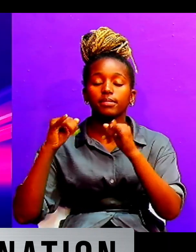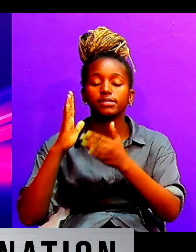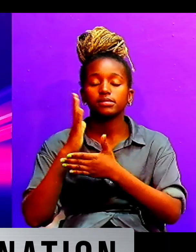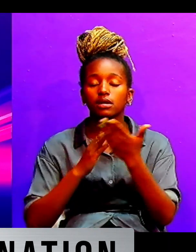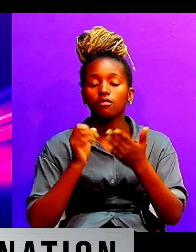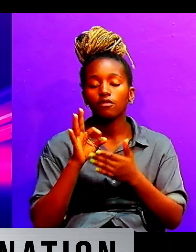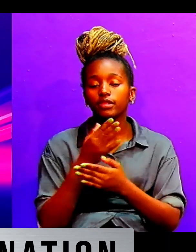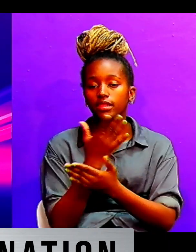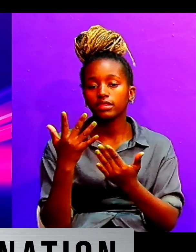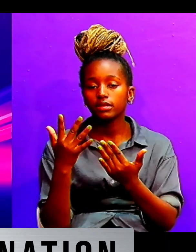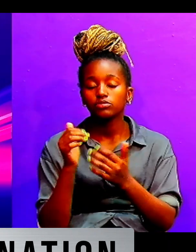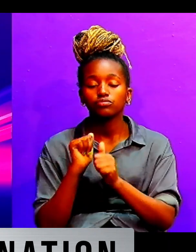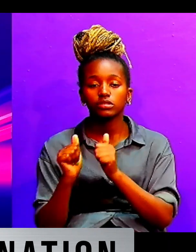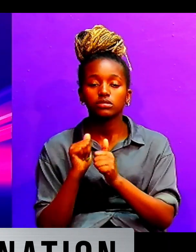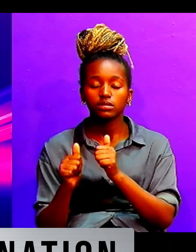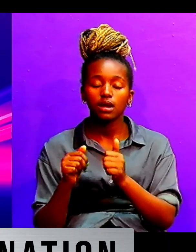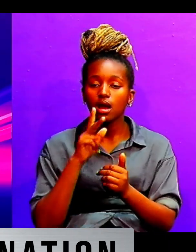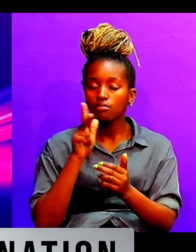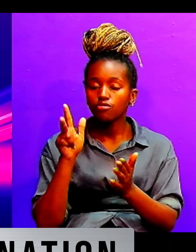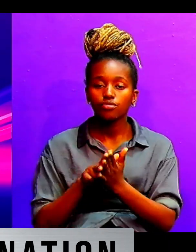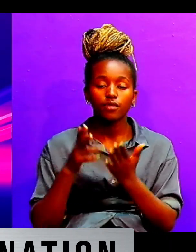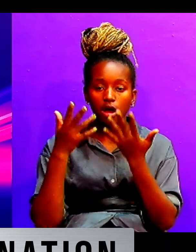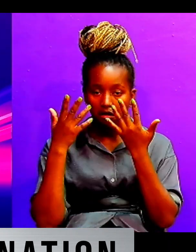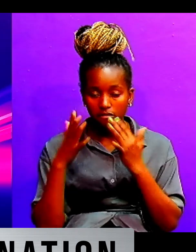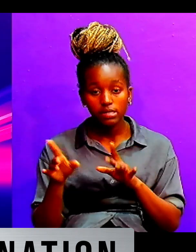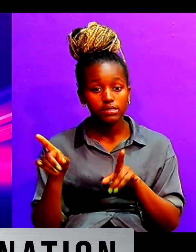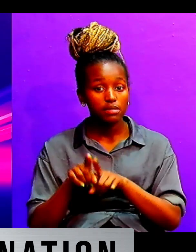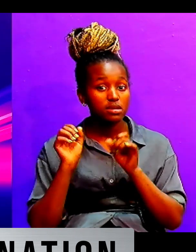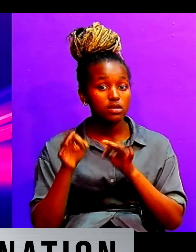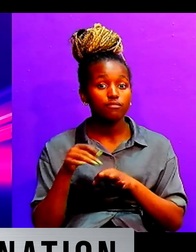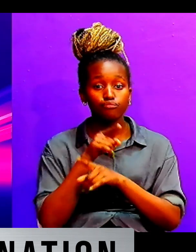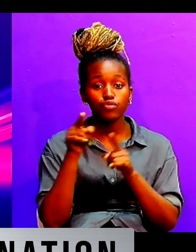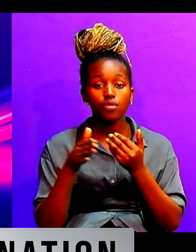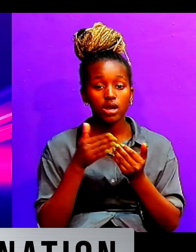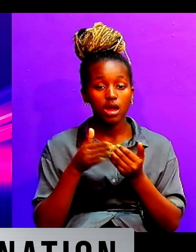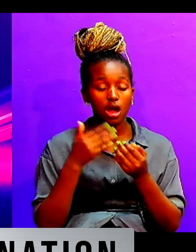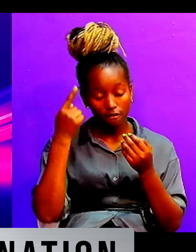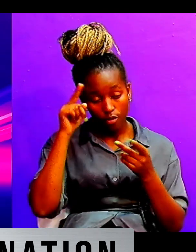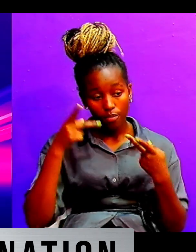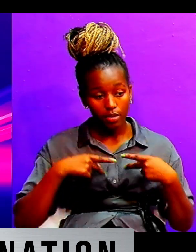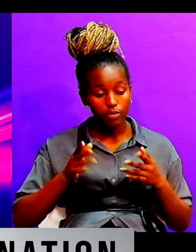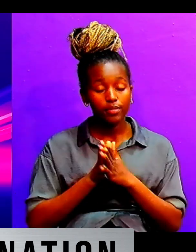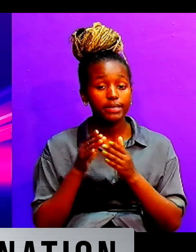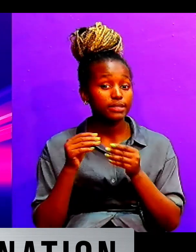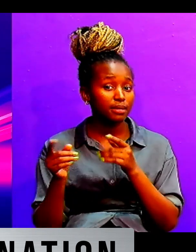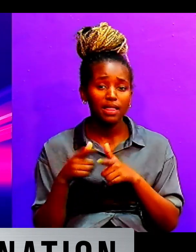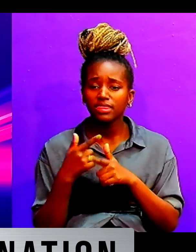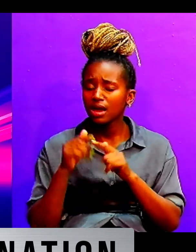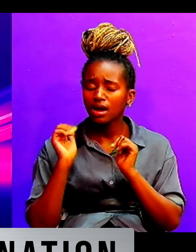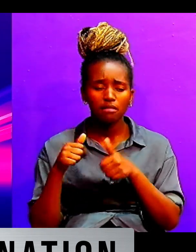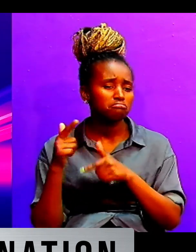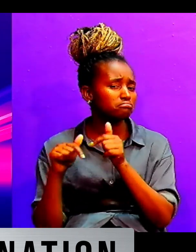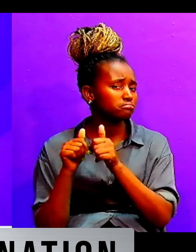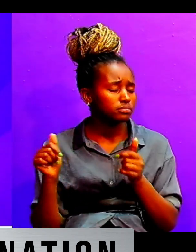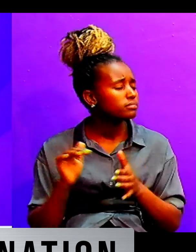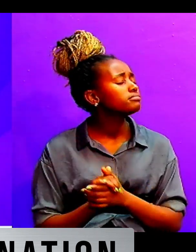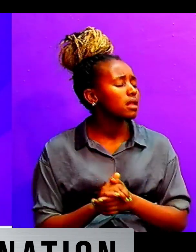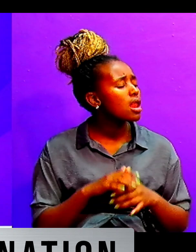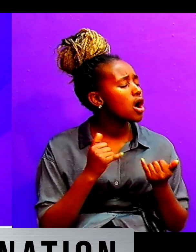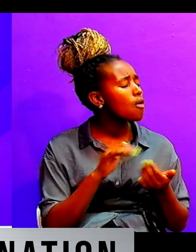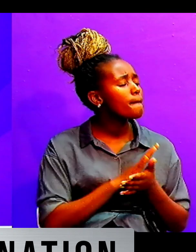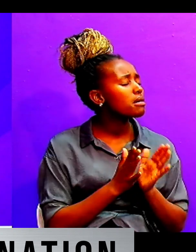by everyone who has the intention to care for persons with disabilities. Maybe it's time we become our own watchdogs, don't